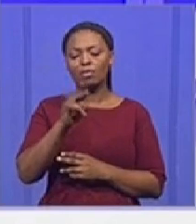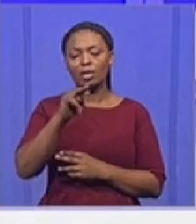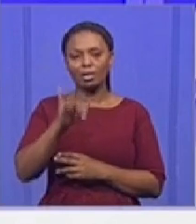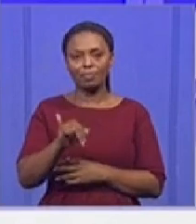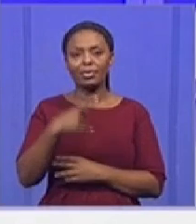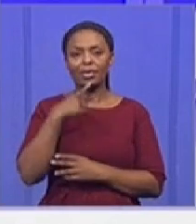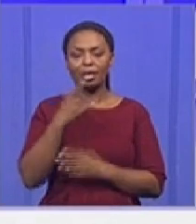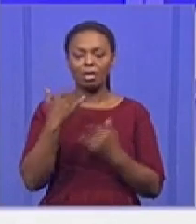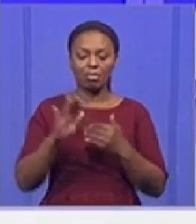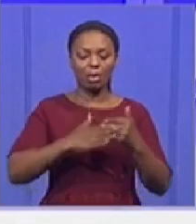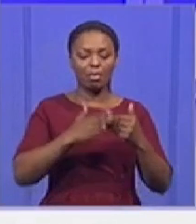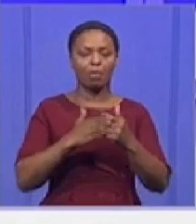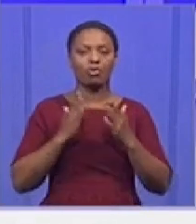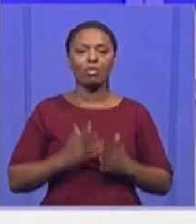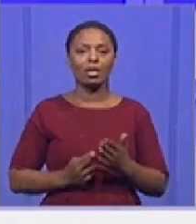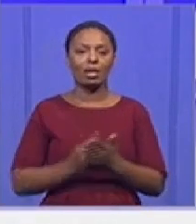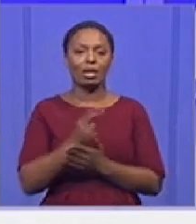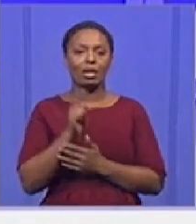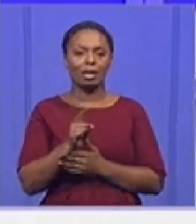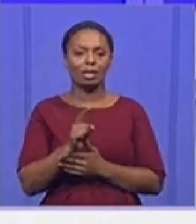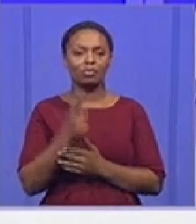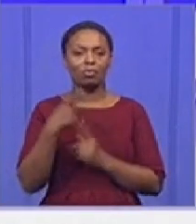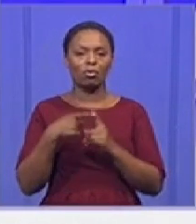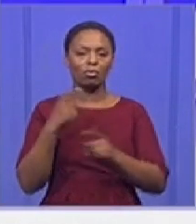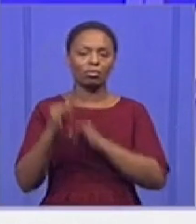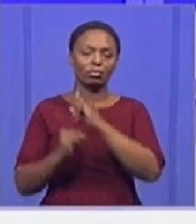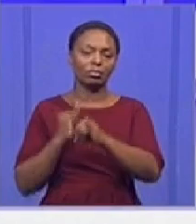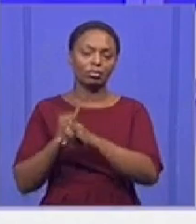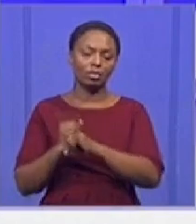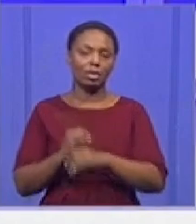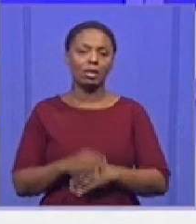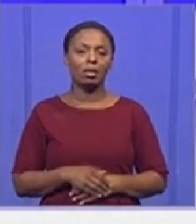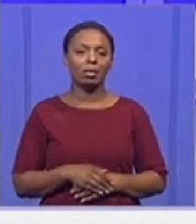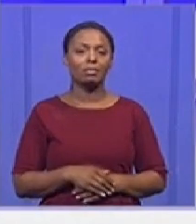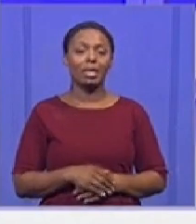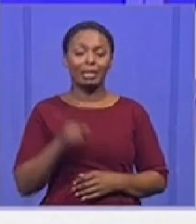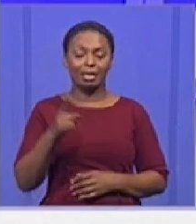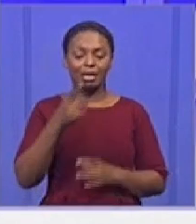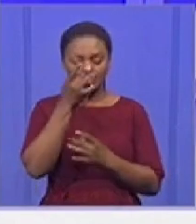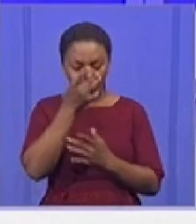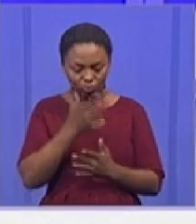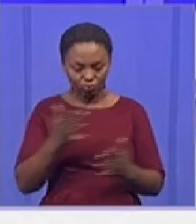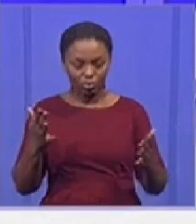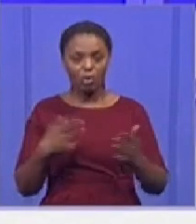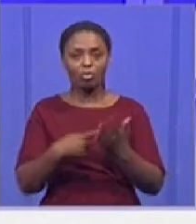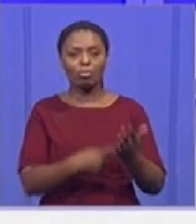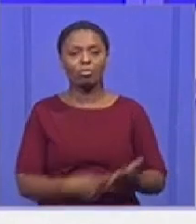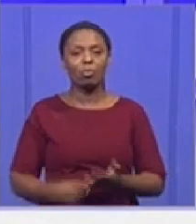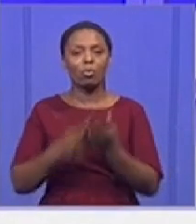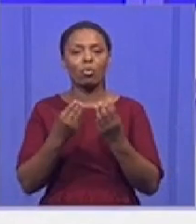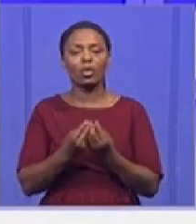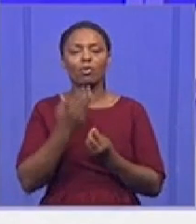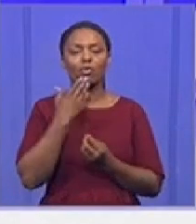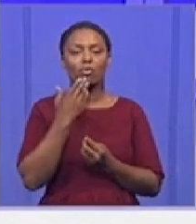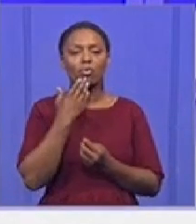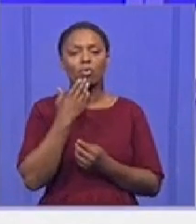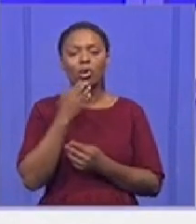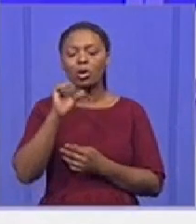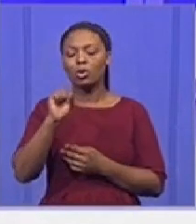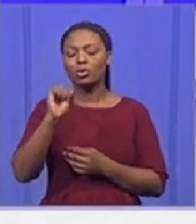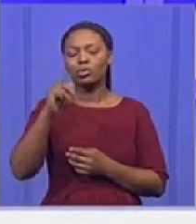tsa ditshwanelo tsa botho tsa mokgatlho wa ditšhabakopano kwa nageng eo. Se mo puisanong le morulaganyi mogolo wa dikgang tsa boditšhabatšhaba